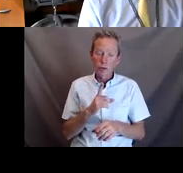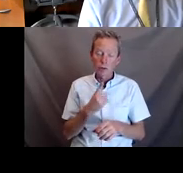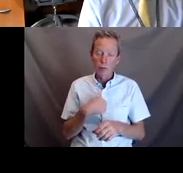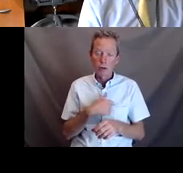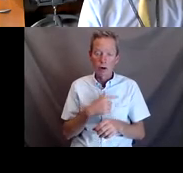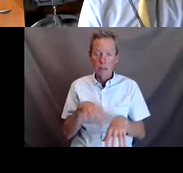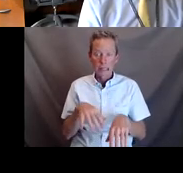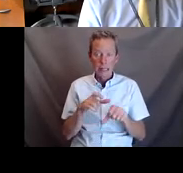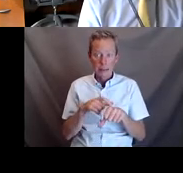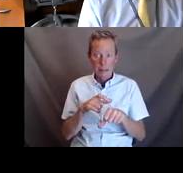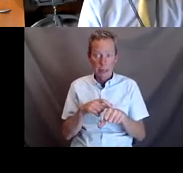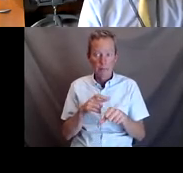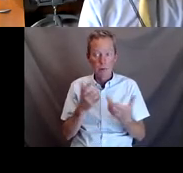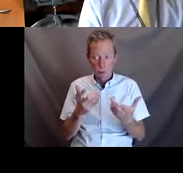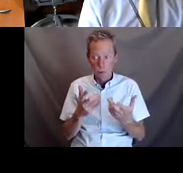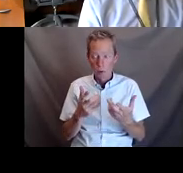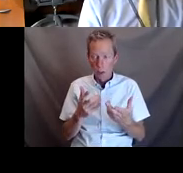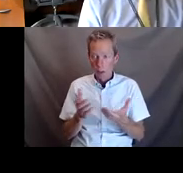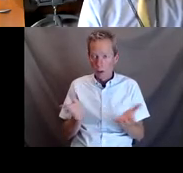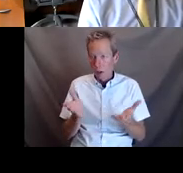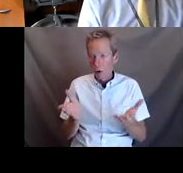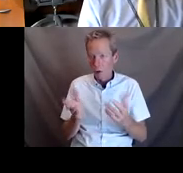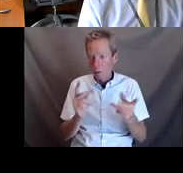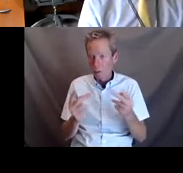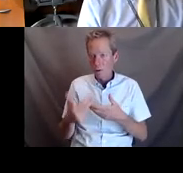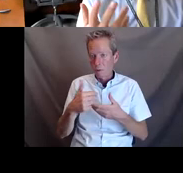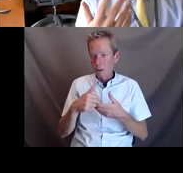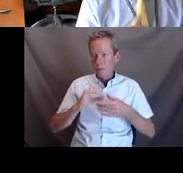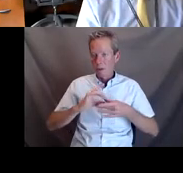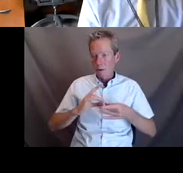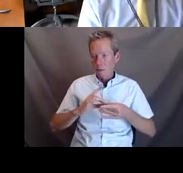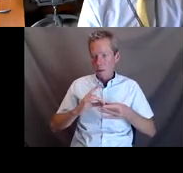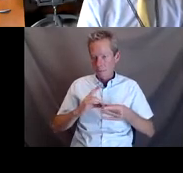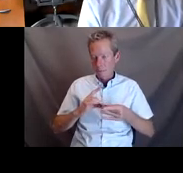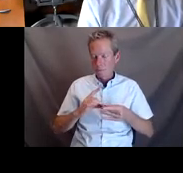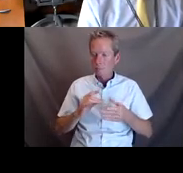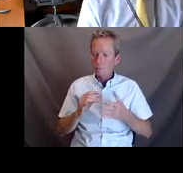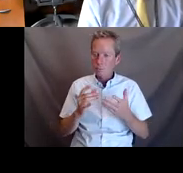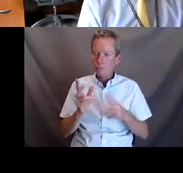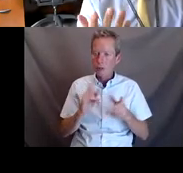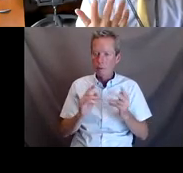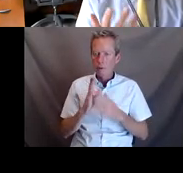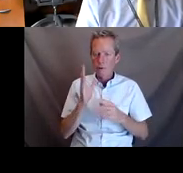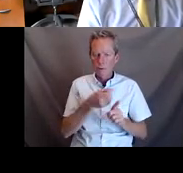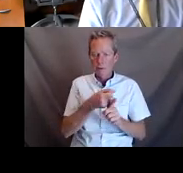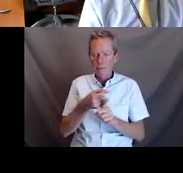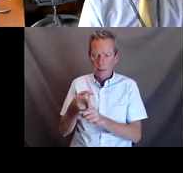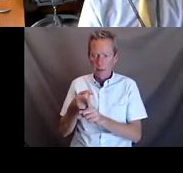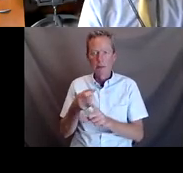taking the time to hear from people who are ultimately intended to be affected by this in a positive